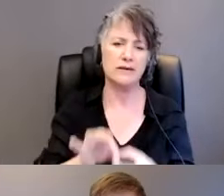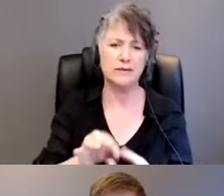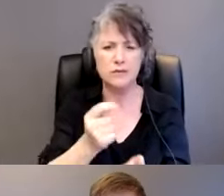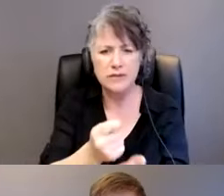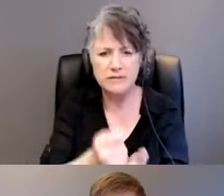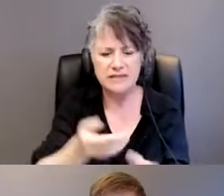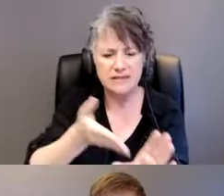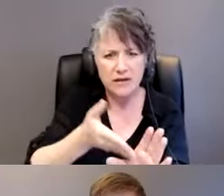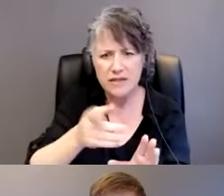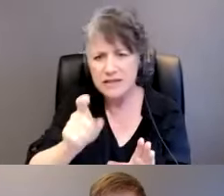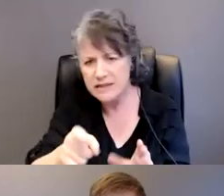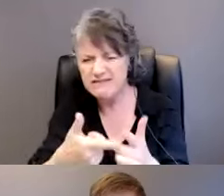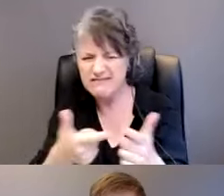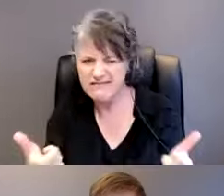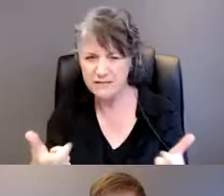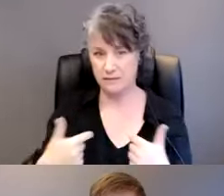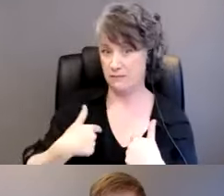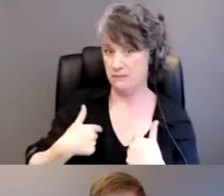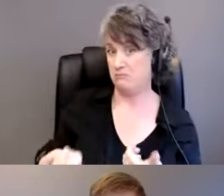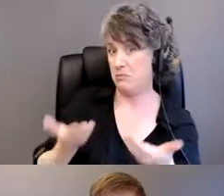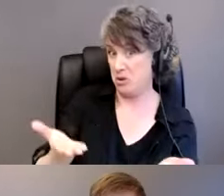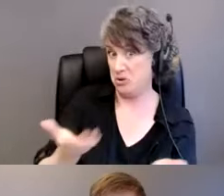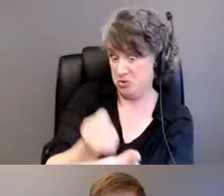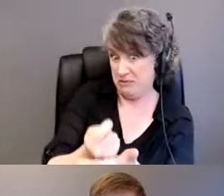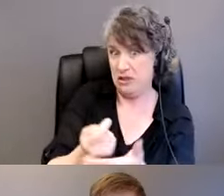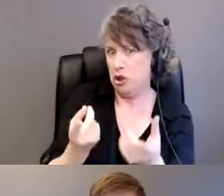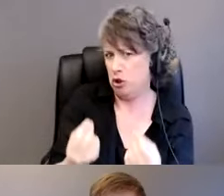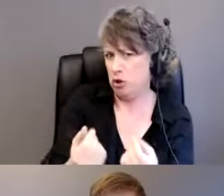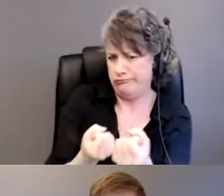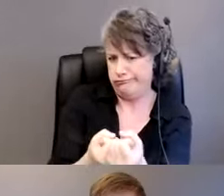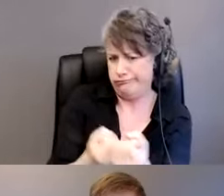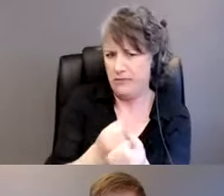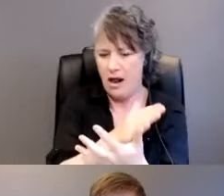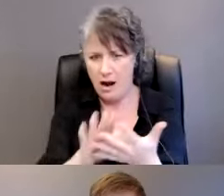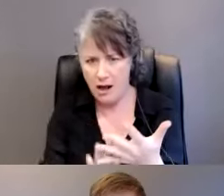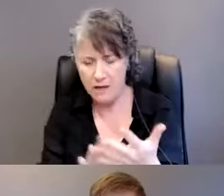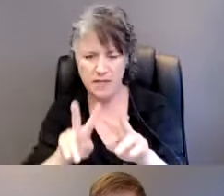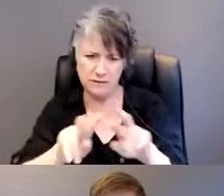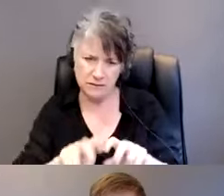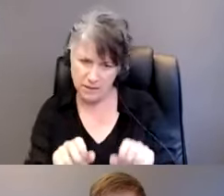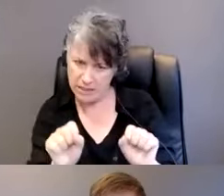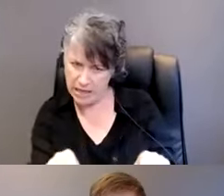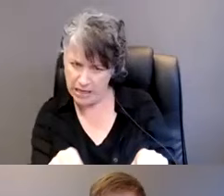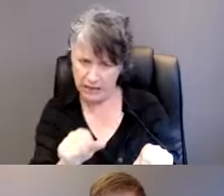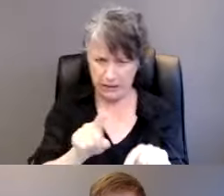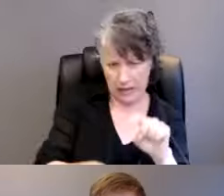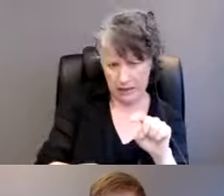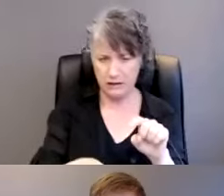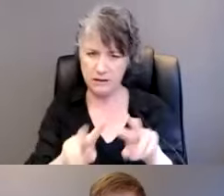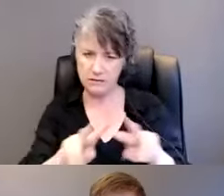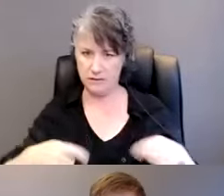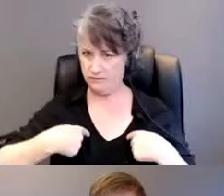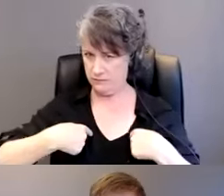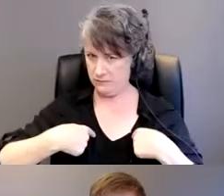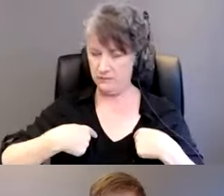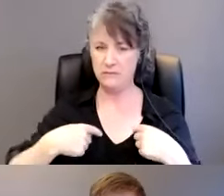treatments, I would be the one proposing those treatments. So I would be the one assessing someone's capacity. And we'll hear more today about the idea of kind of